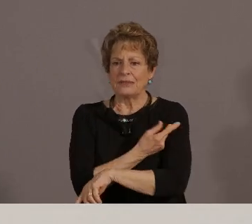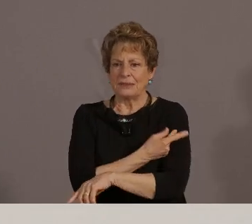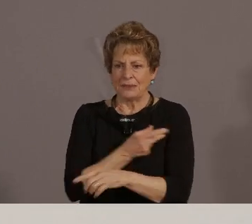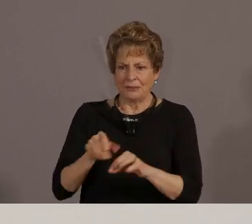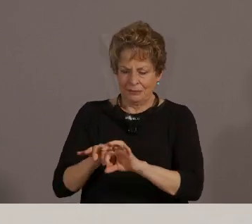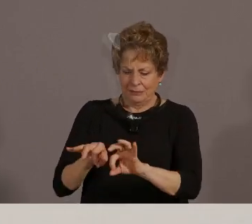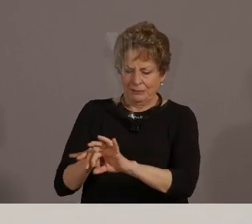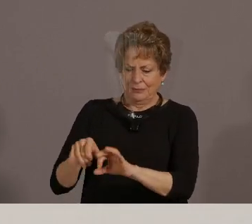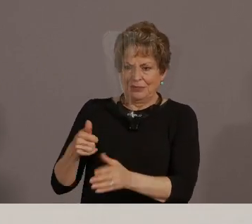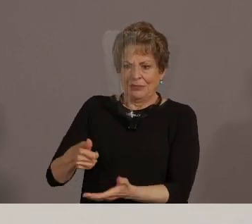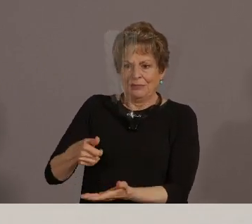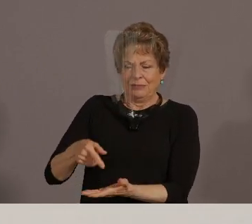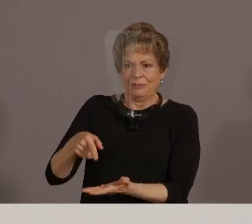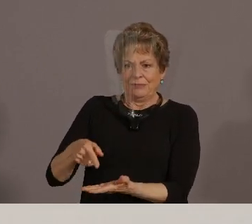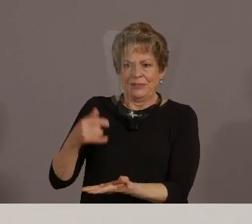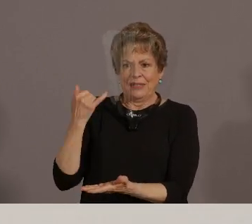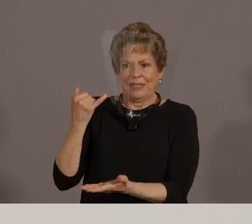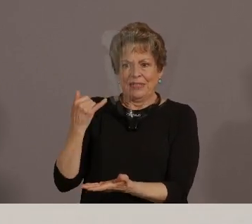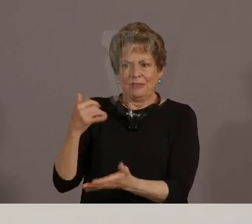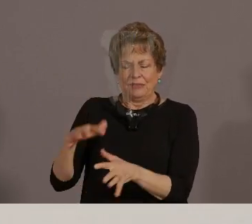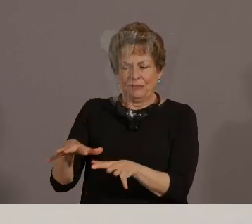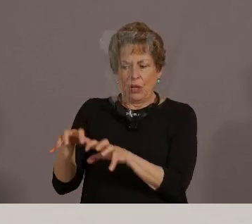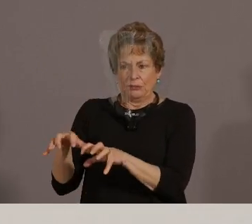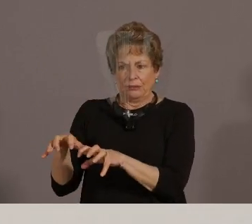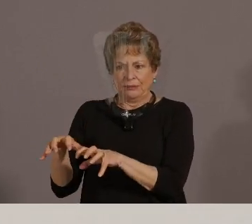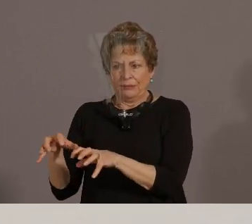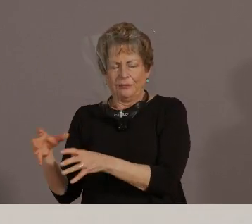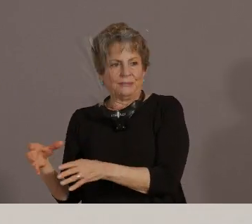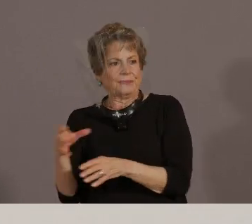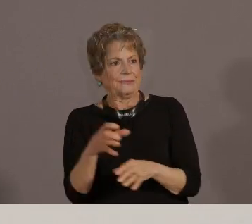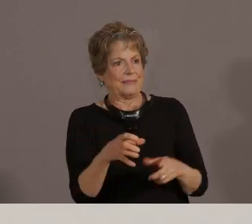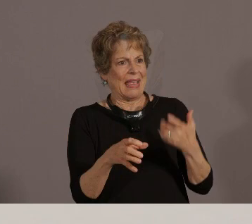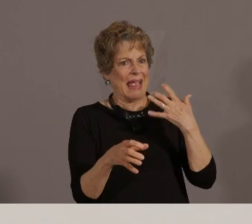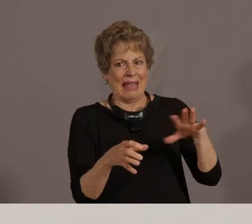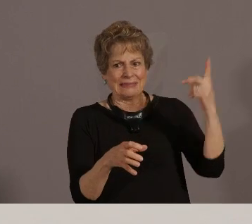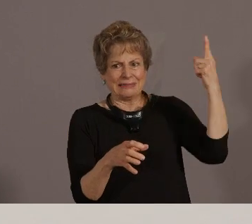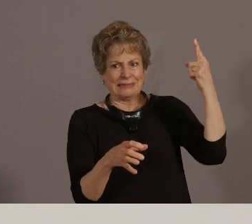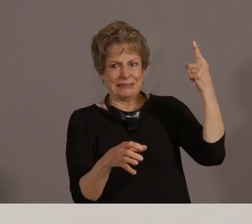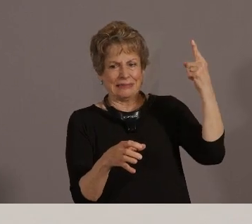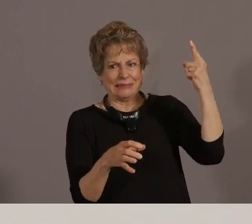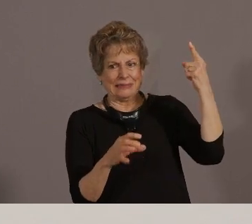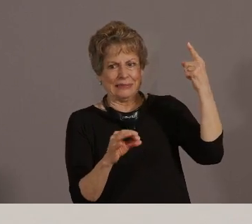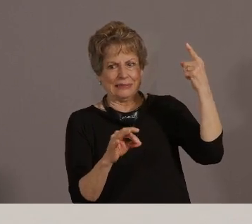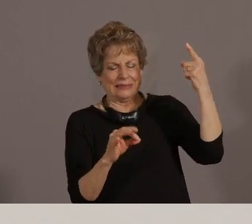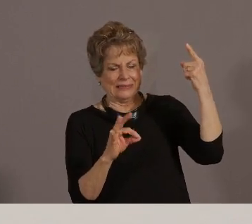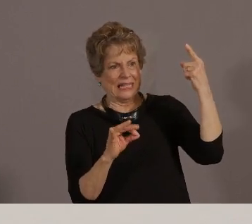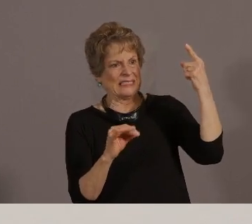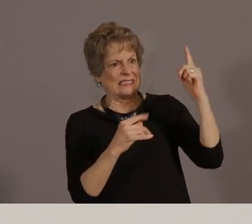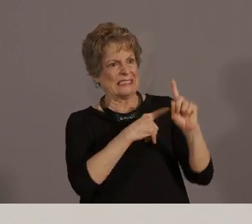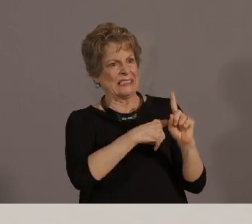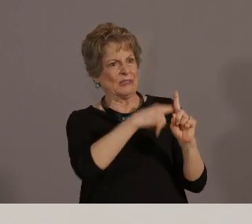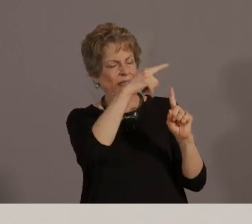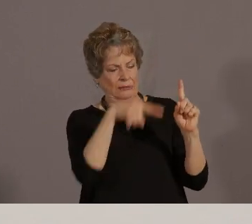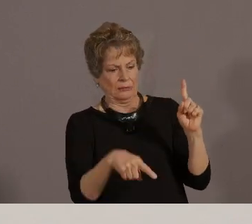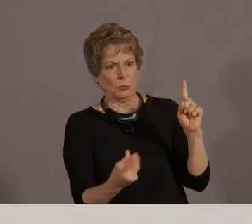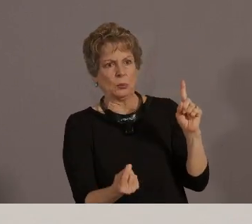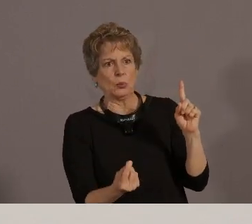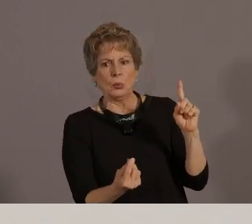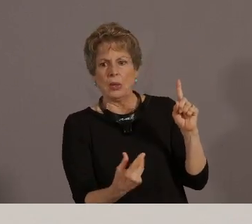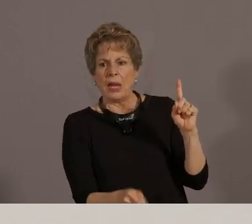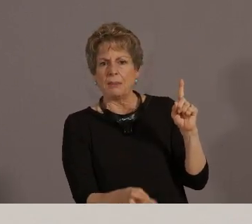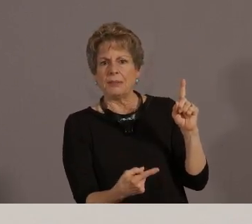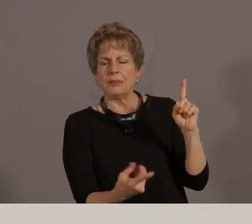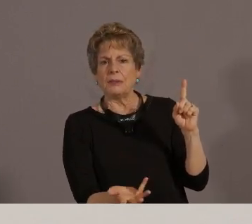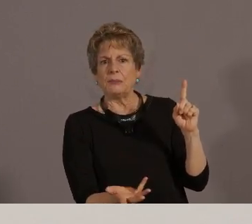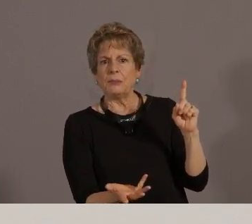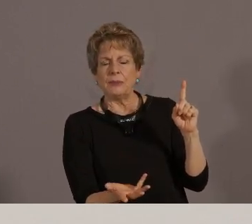you're bringing them out, I guess, into 90-degree heat? Because we'll probably have that around early April and maybe the hundreds in early May. Yeah, so